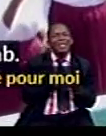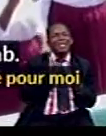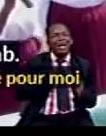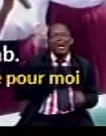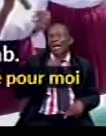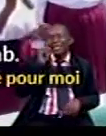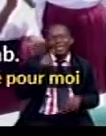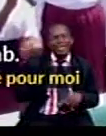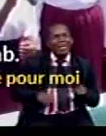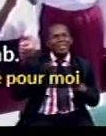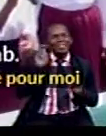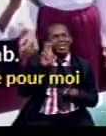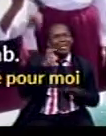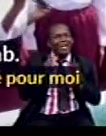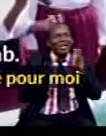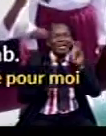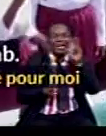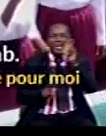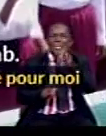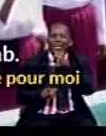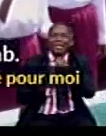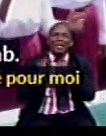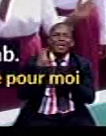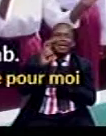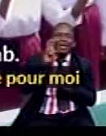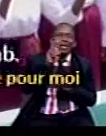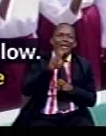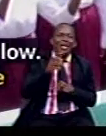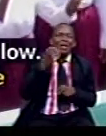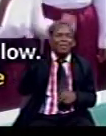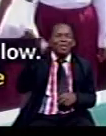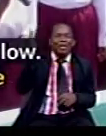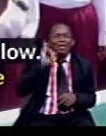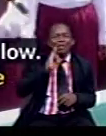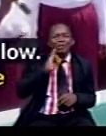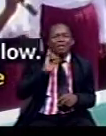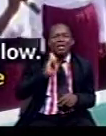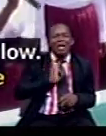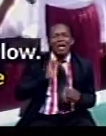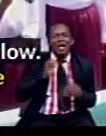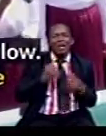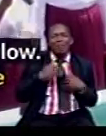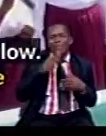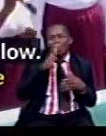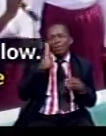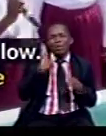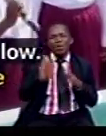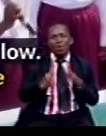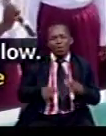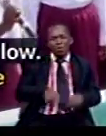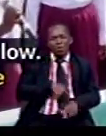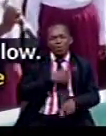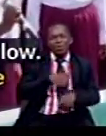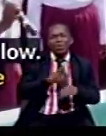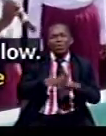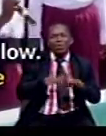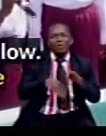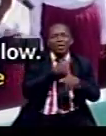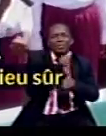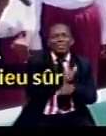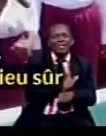climb. I've been on the mountain and the valleys alone.